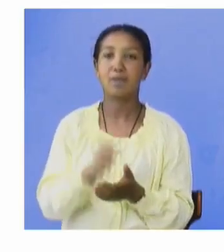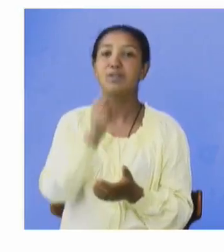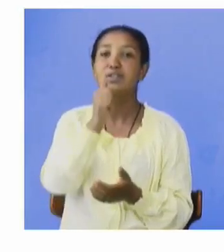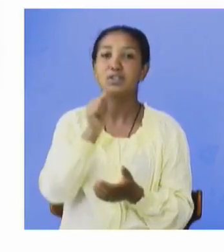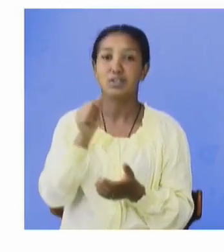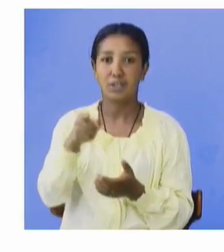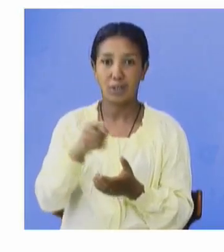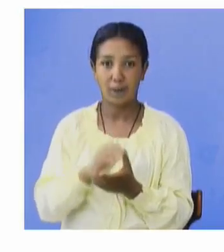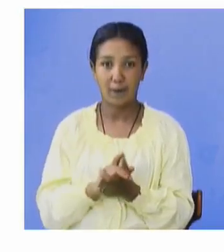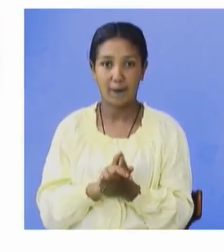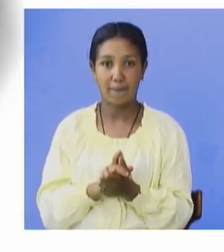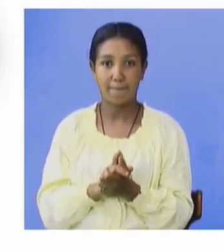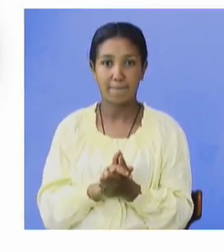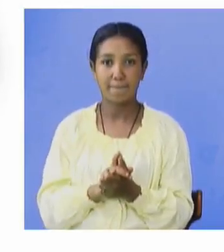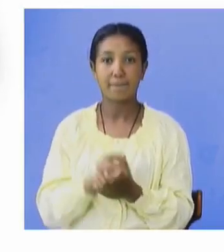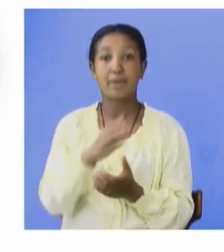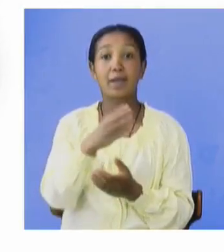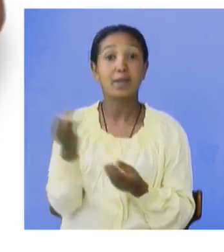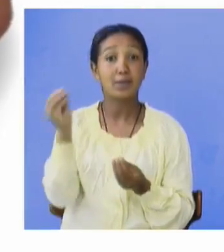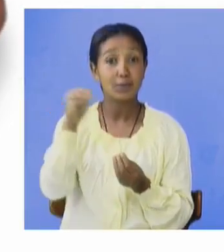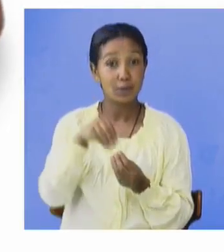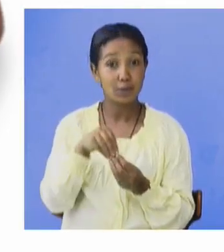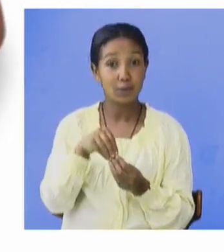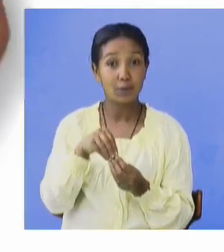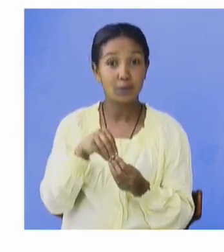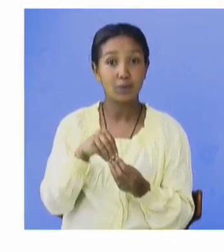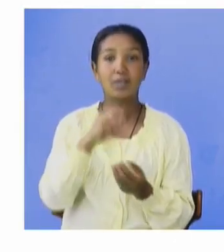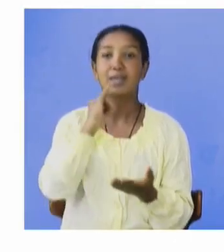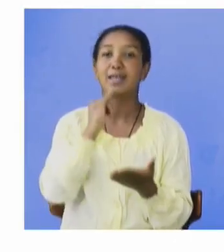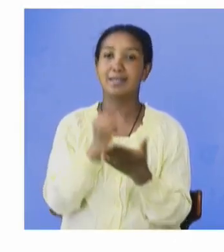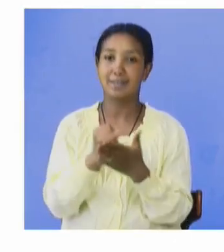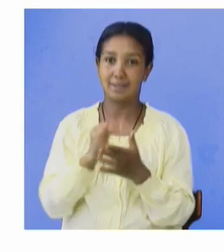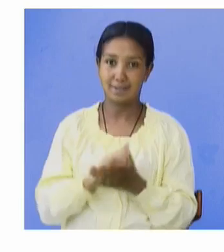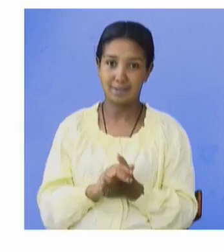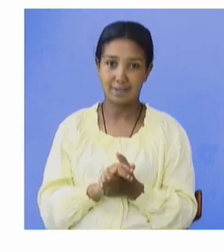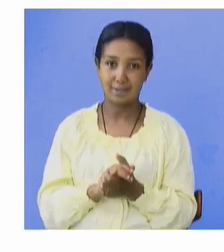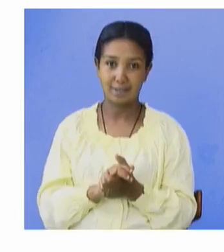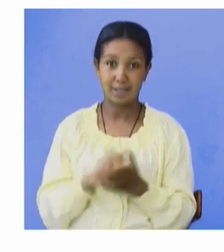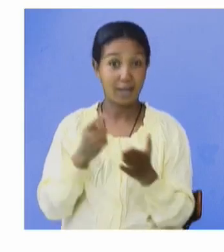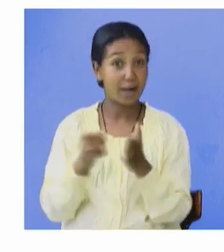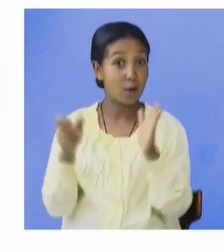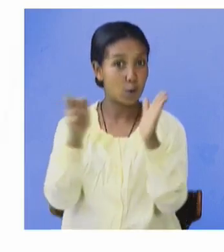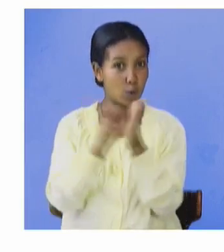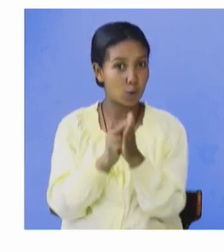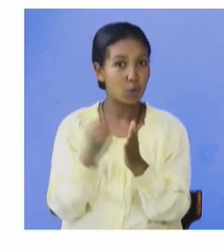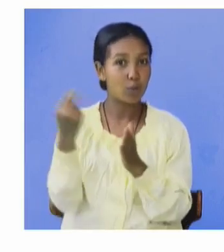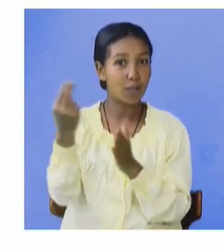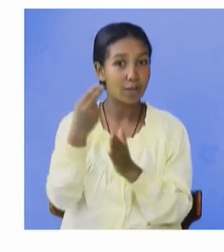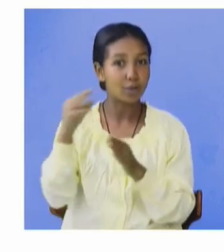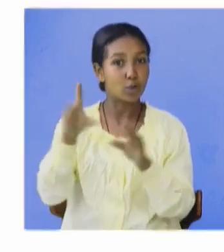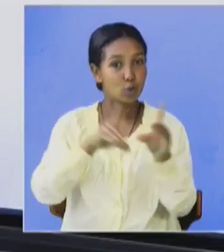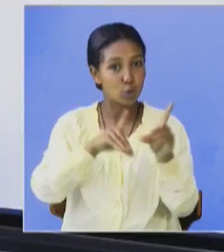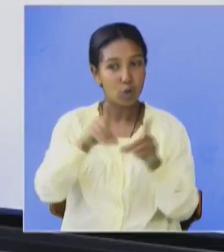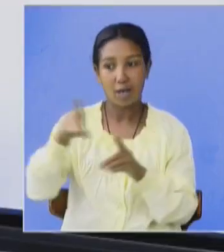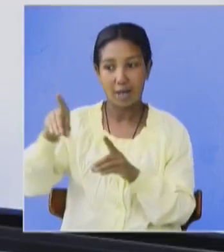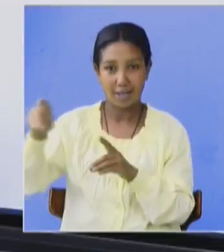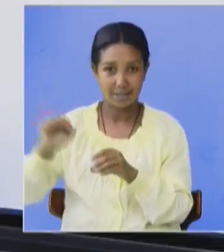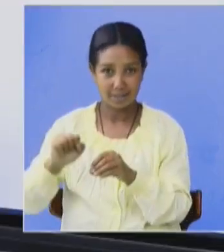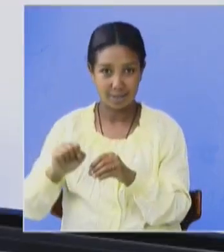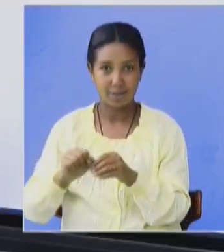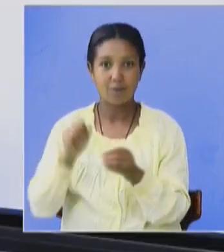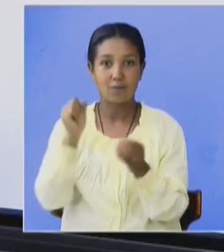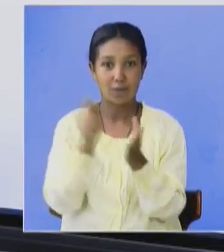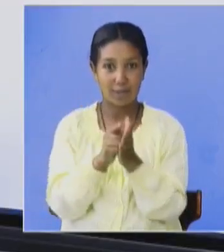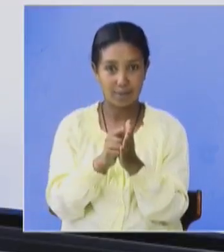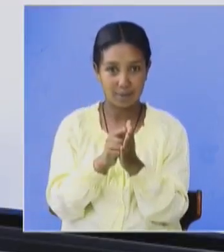she, and also it. Here is the rule. We can use do and does. For